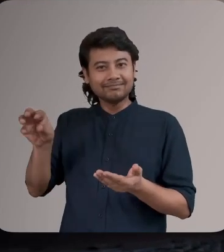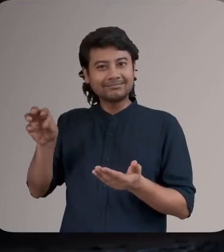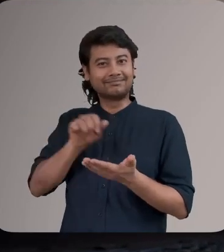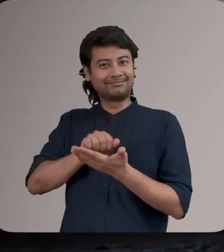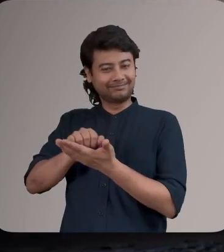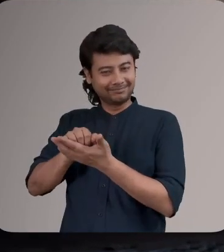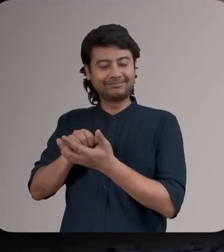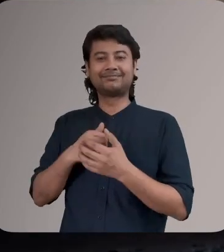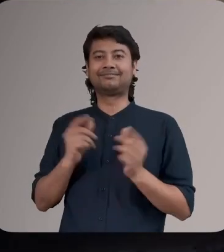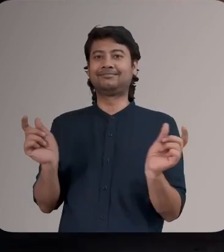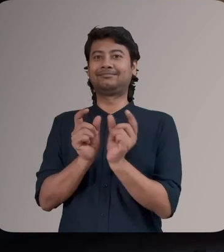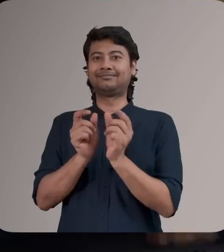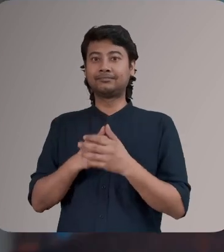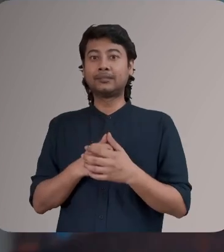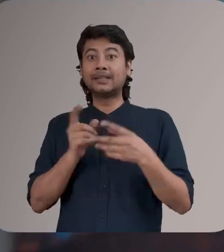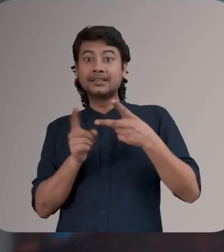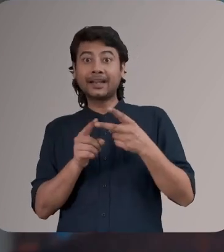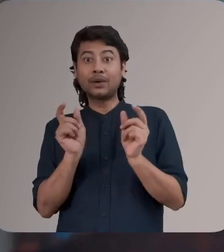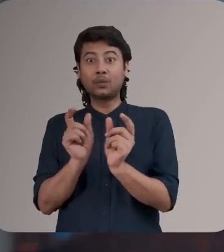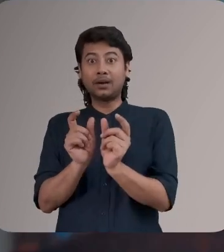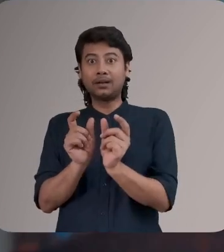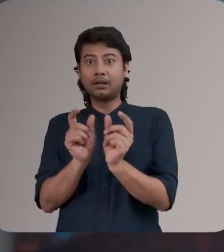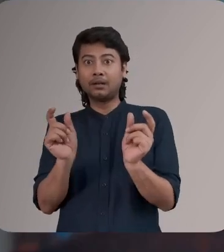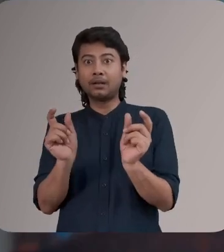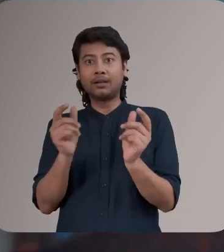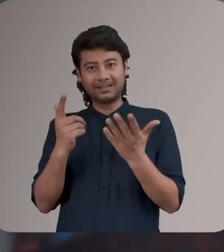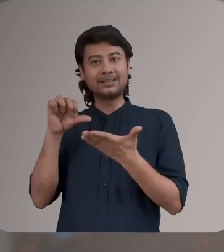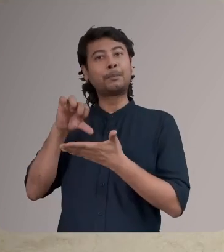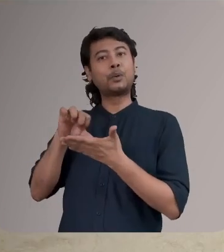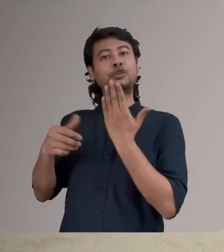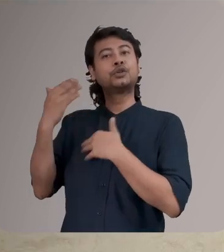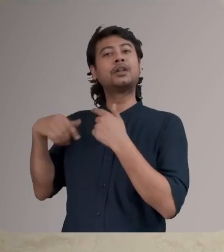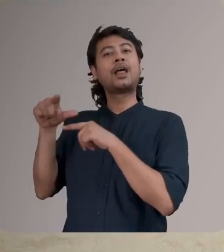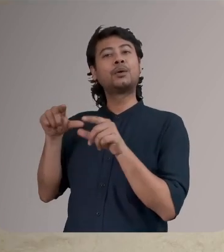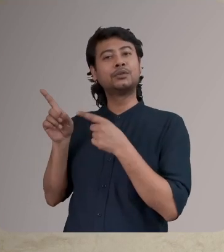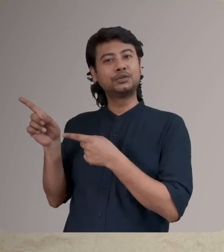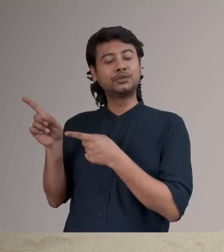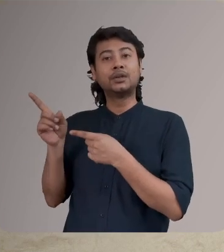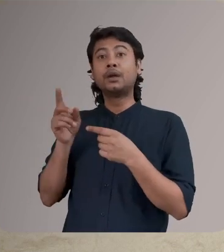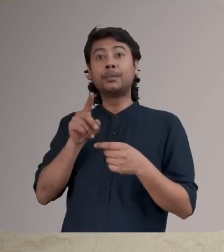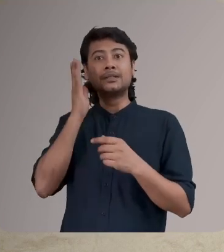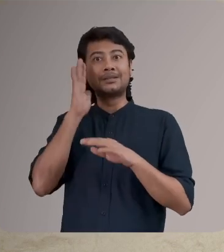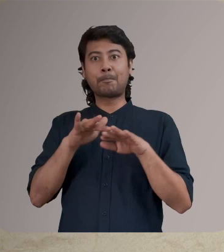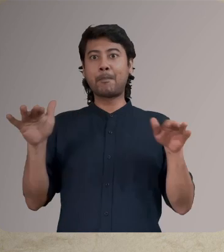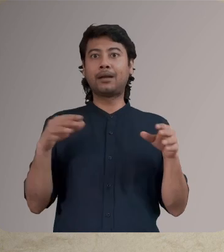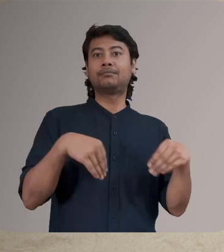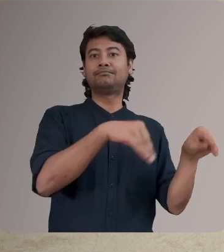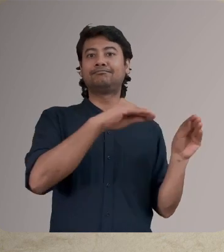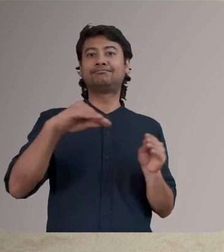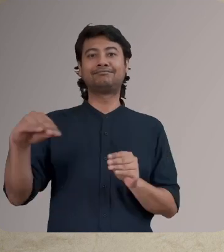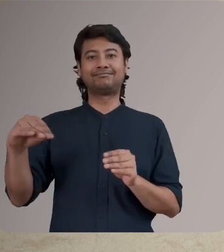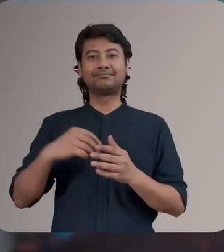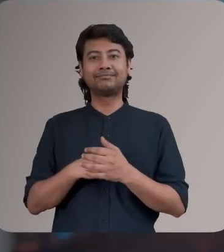block printing on textiles. Interestingly, Palampore also originates from a Persian word, Palangposh, which means